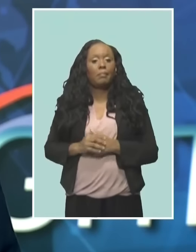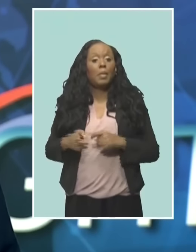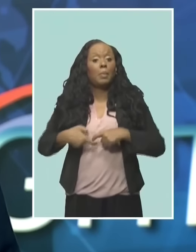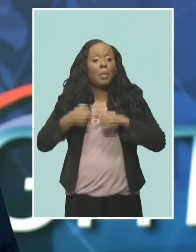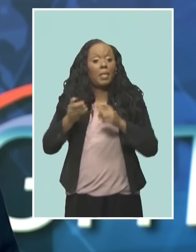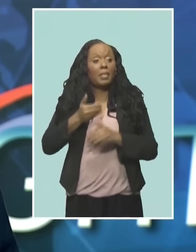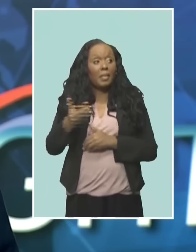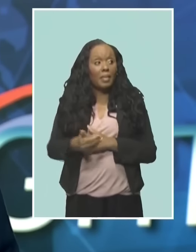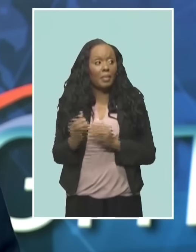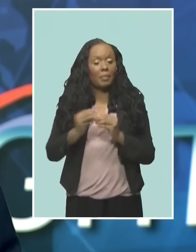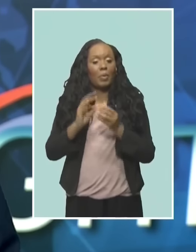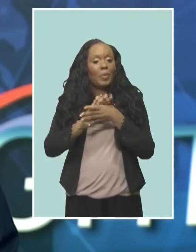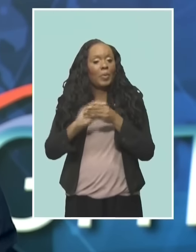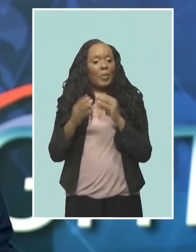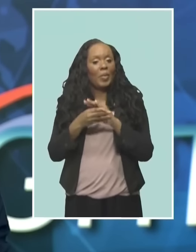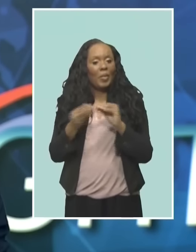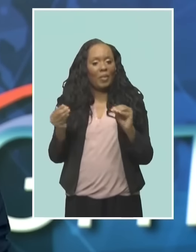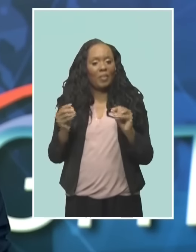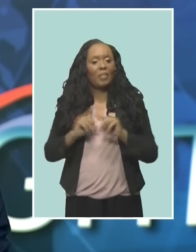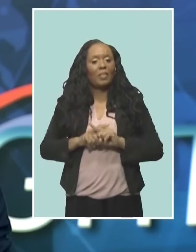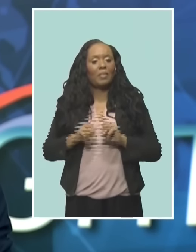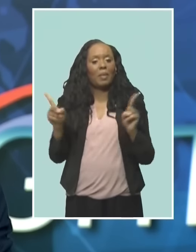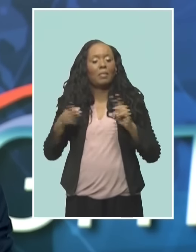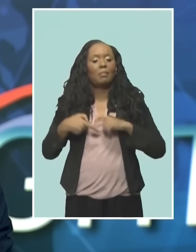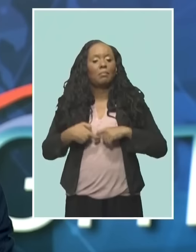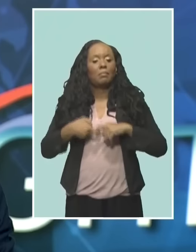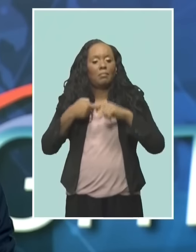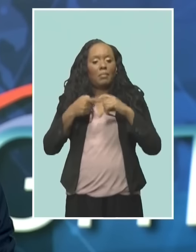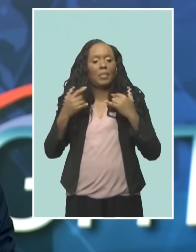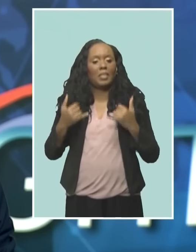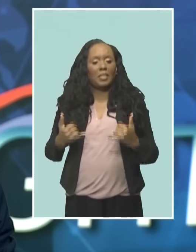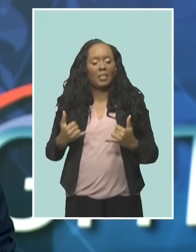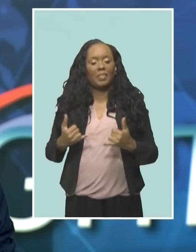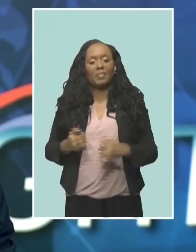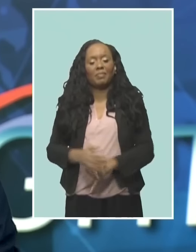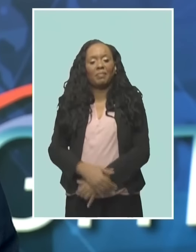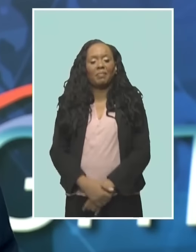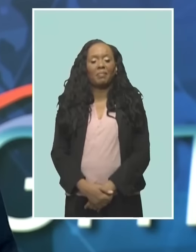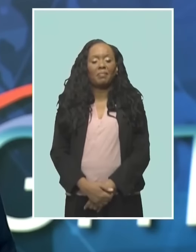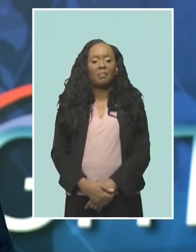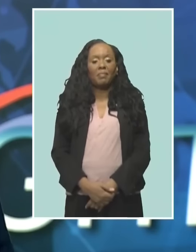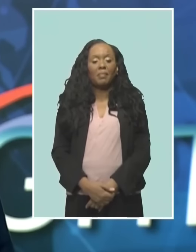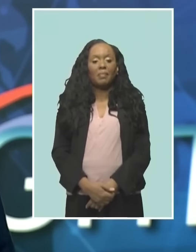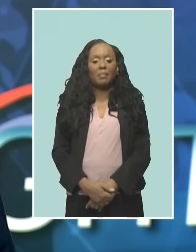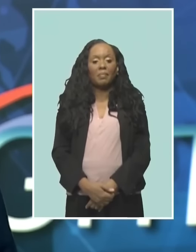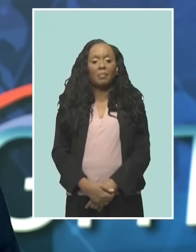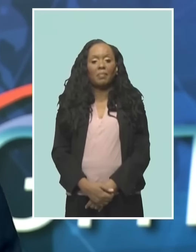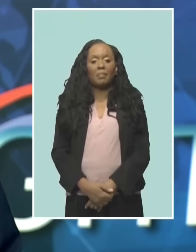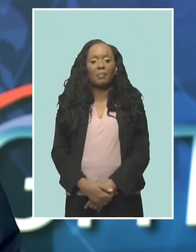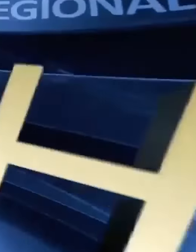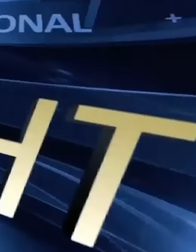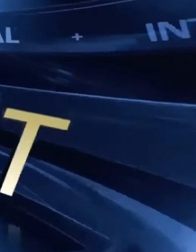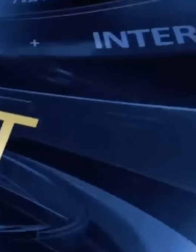here, but coming up, chicken farmers warned to make changes to protect their animals from the heat.